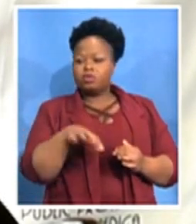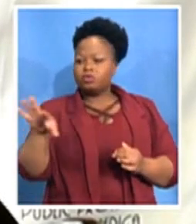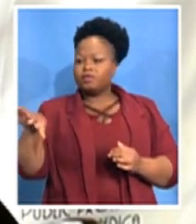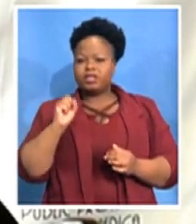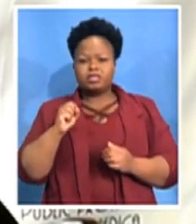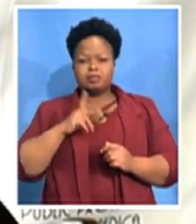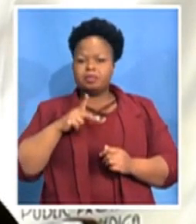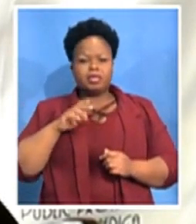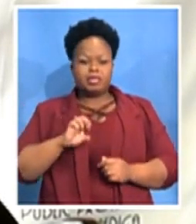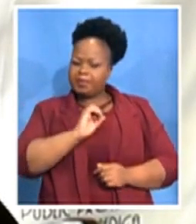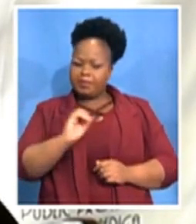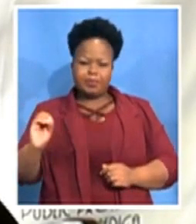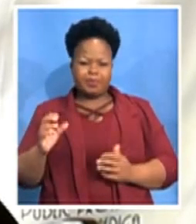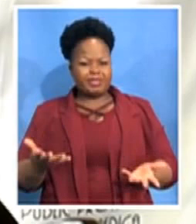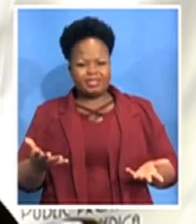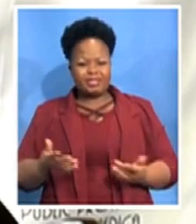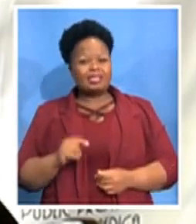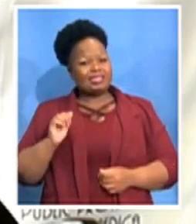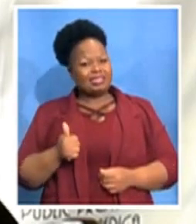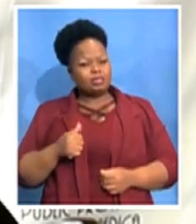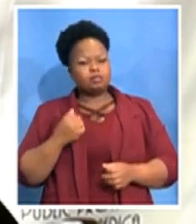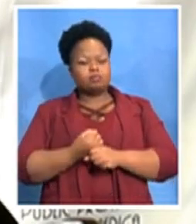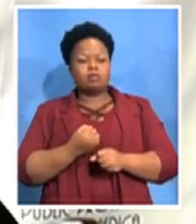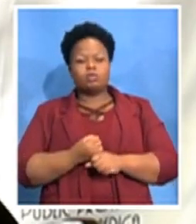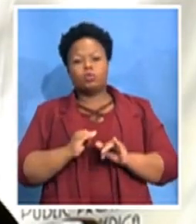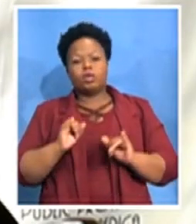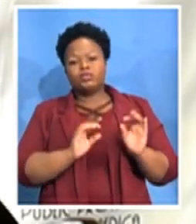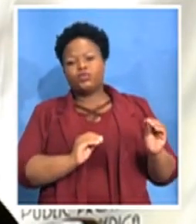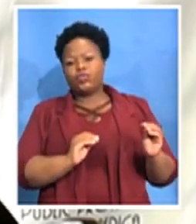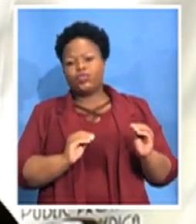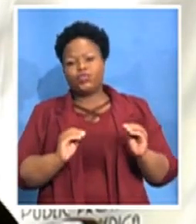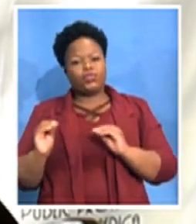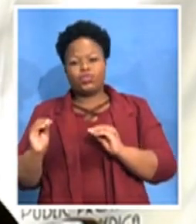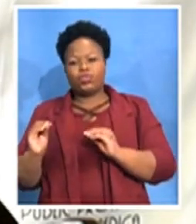this contributed to the delay in receiving of stock.